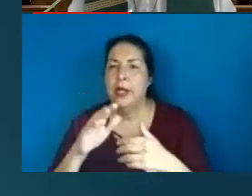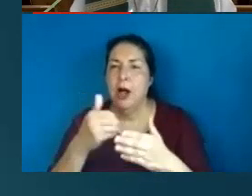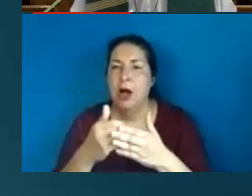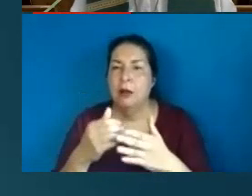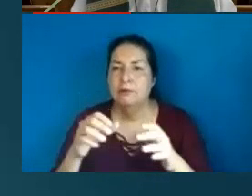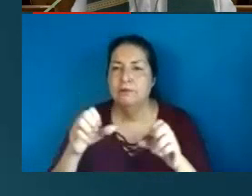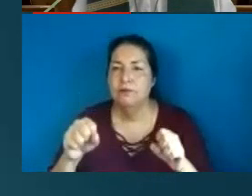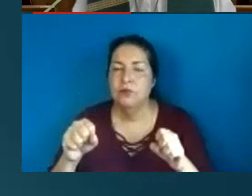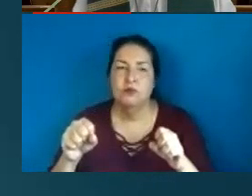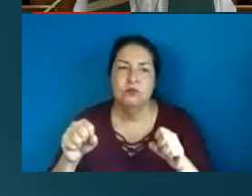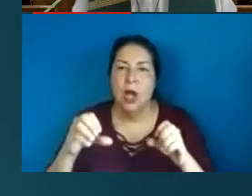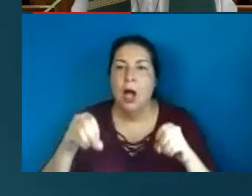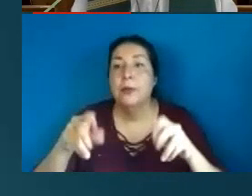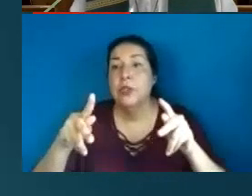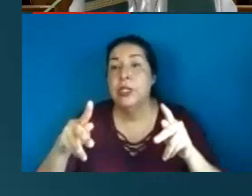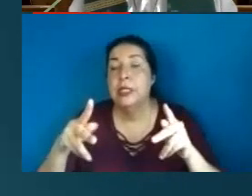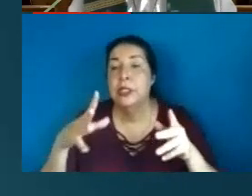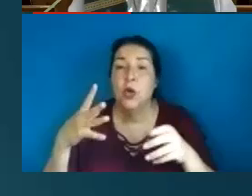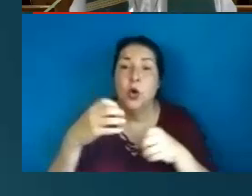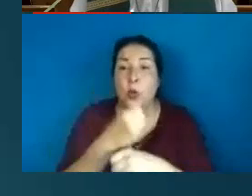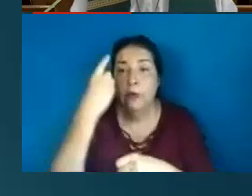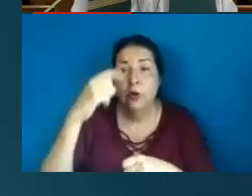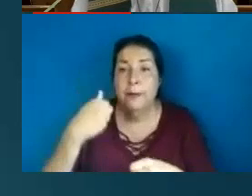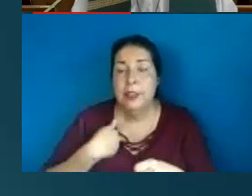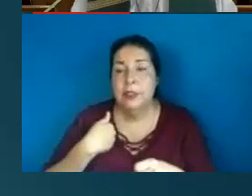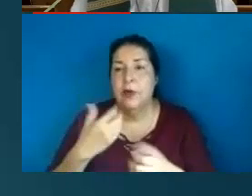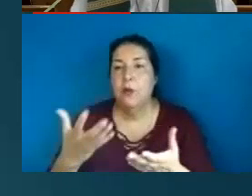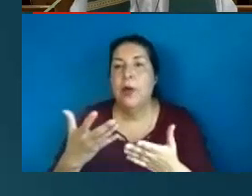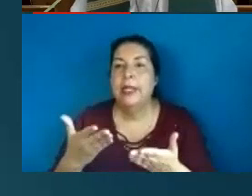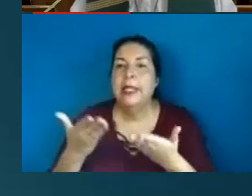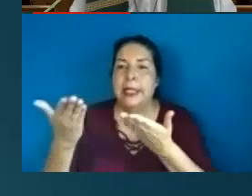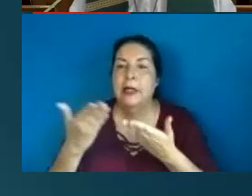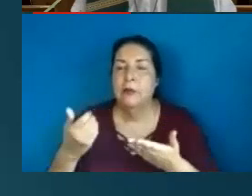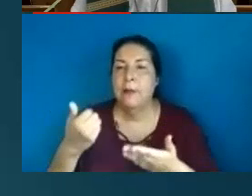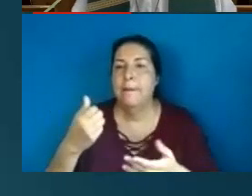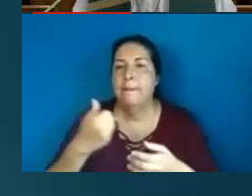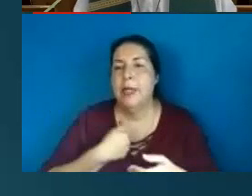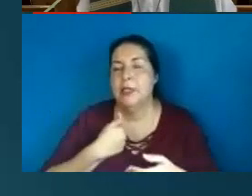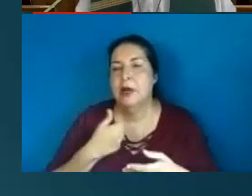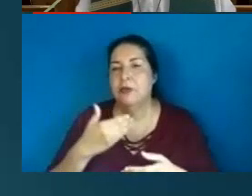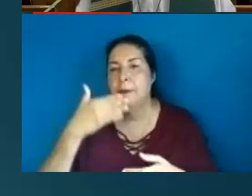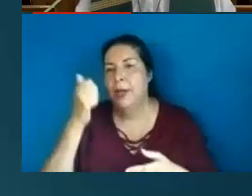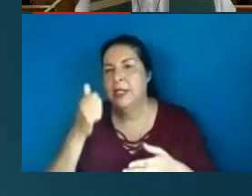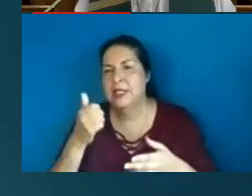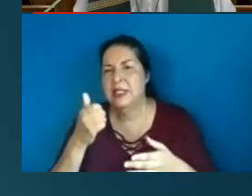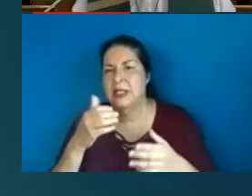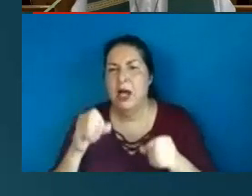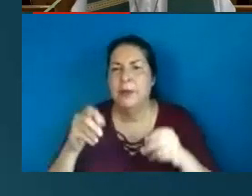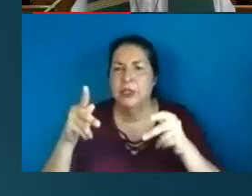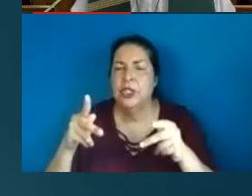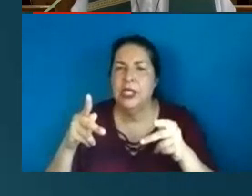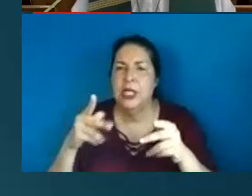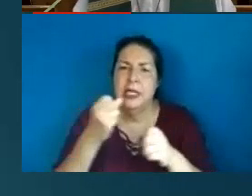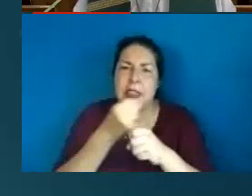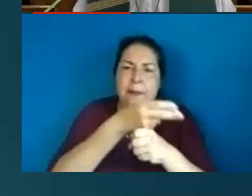gain for myself. I wanted to give myself the best shot at winning against a better opponent, who